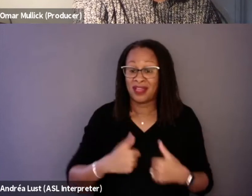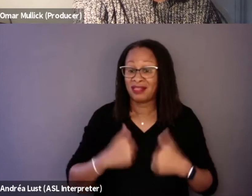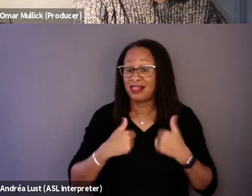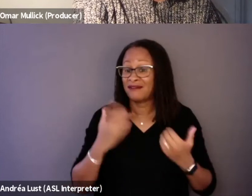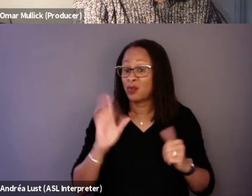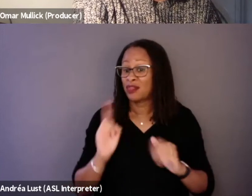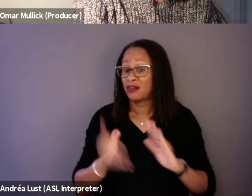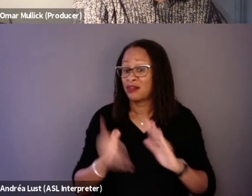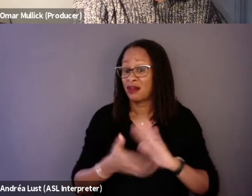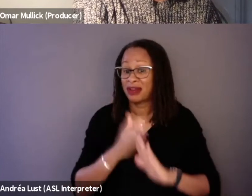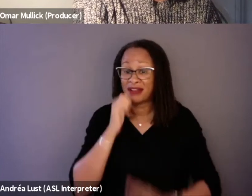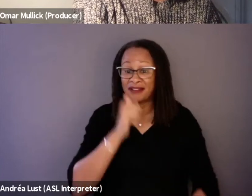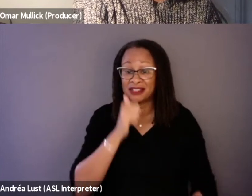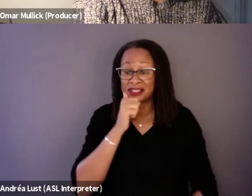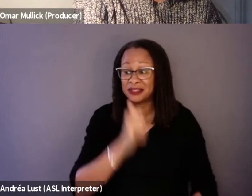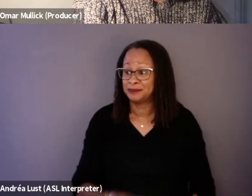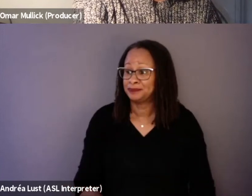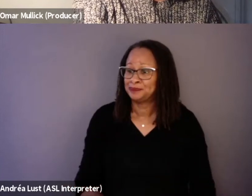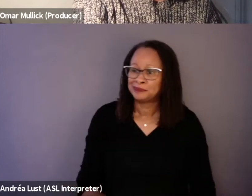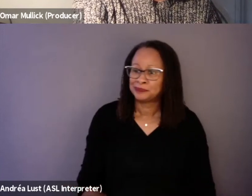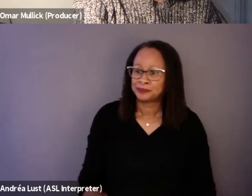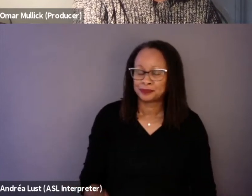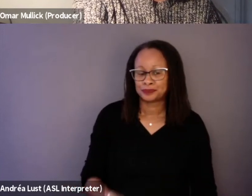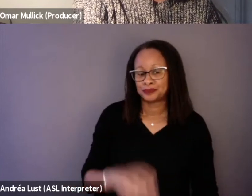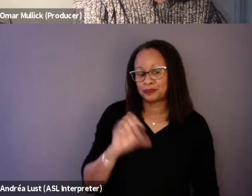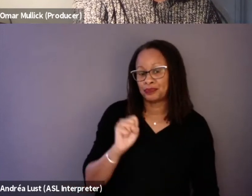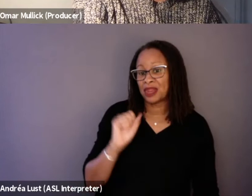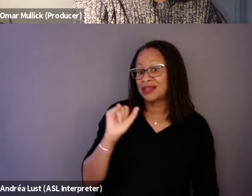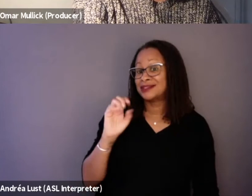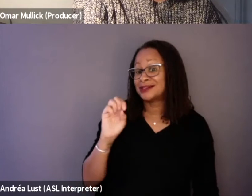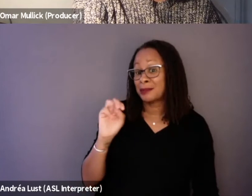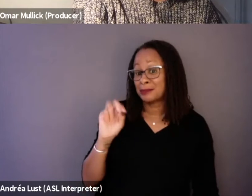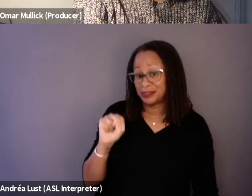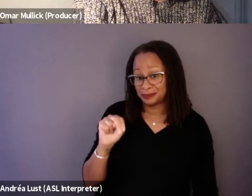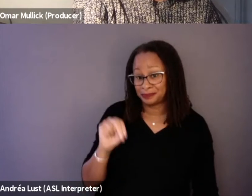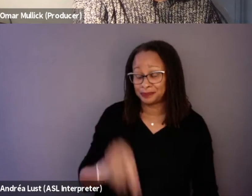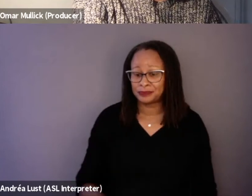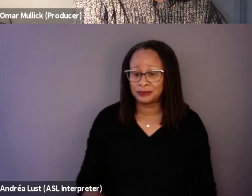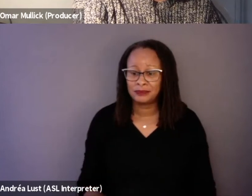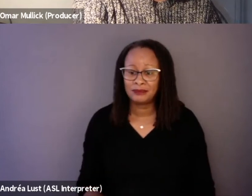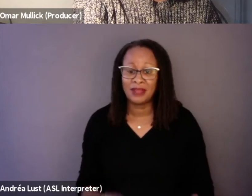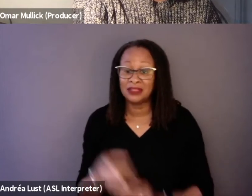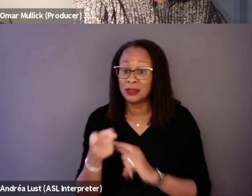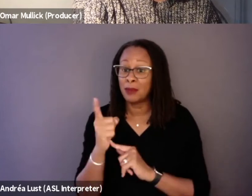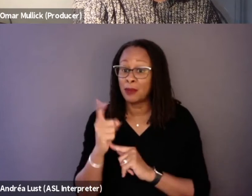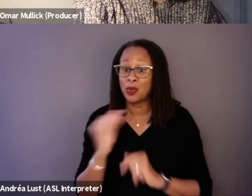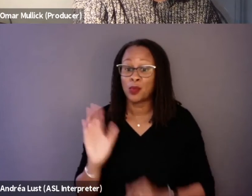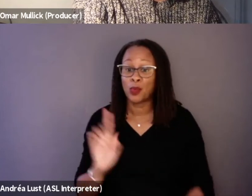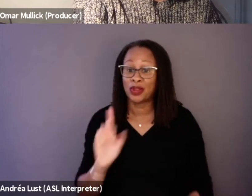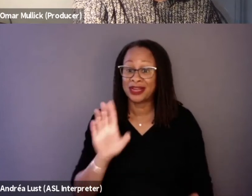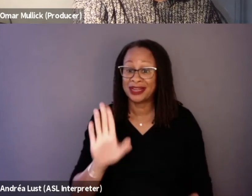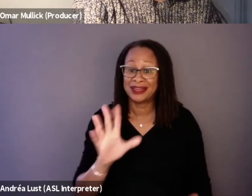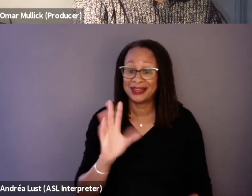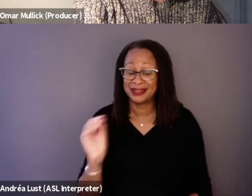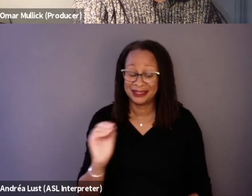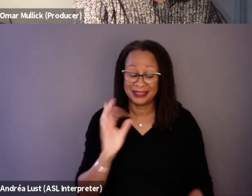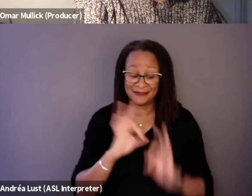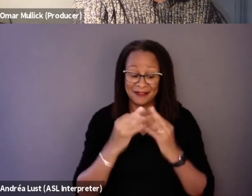in. Well, I mean, there's a moment where he and his family are gathered. He's with his father